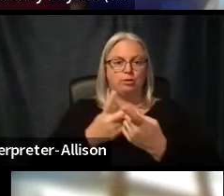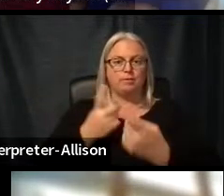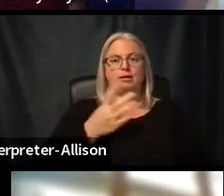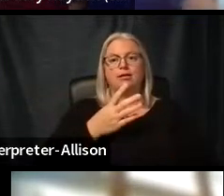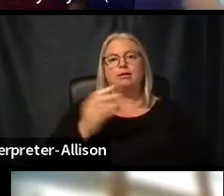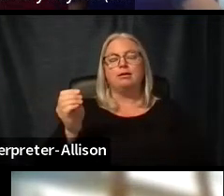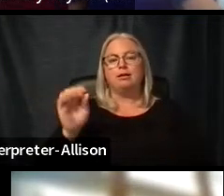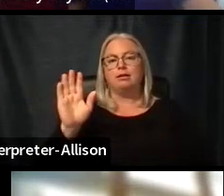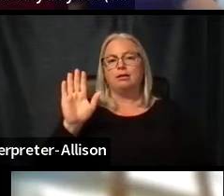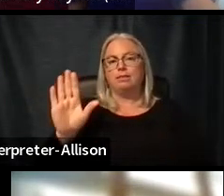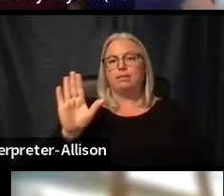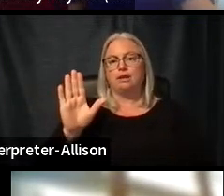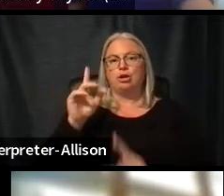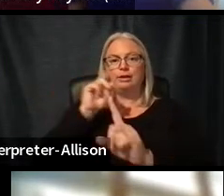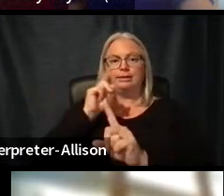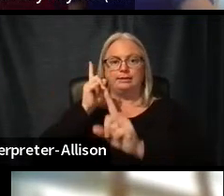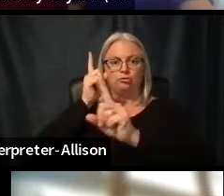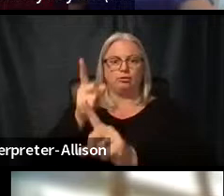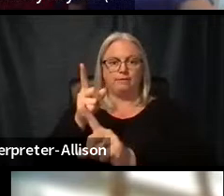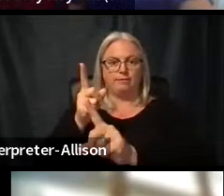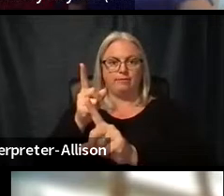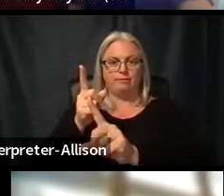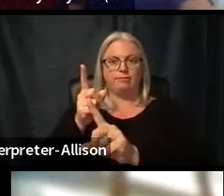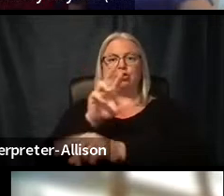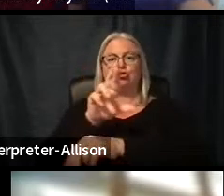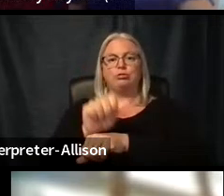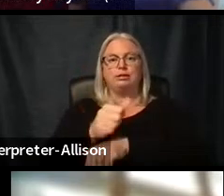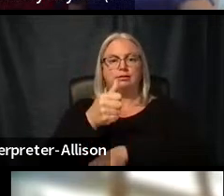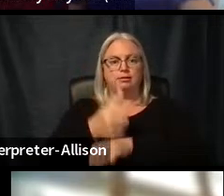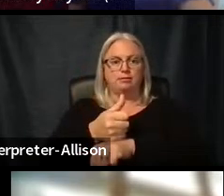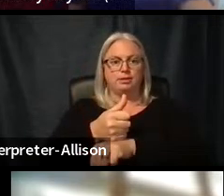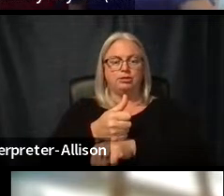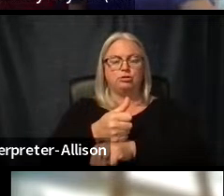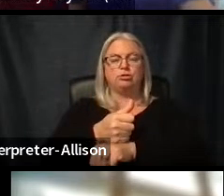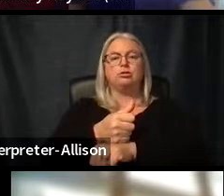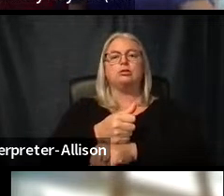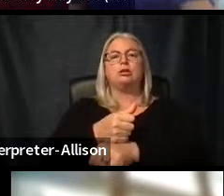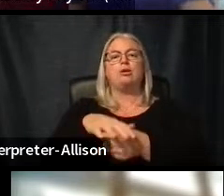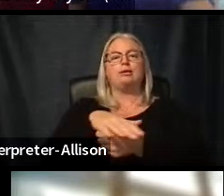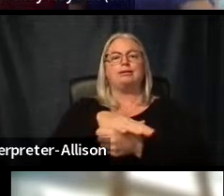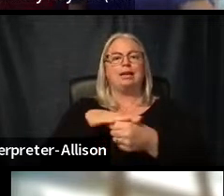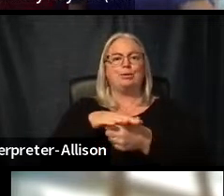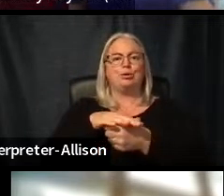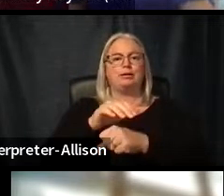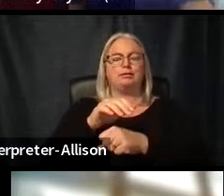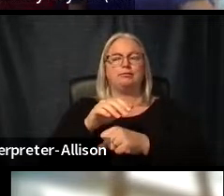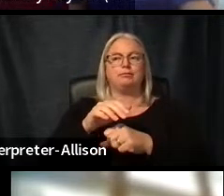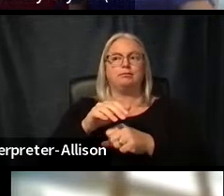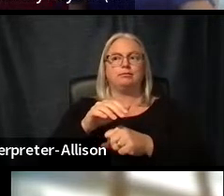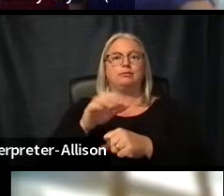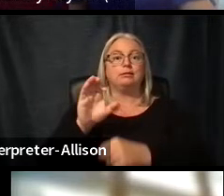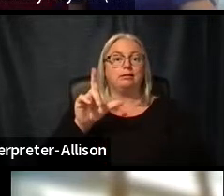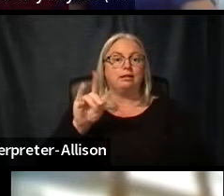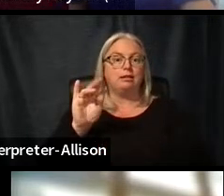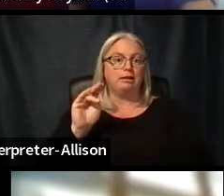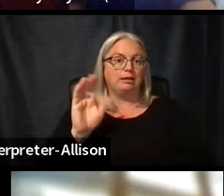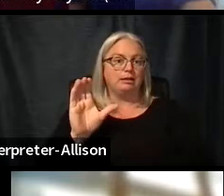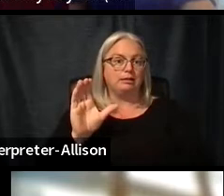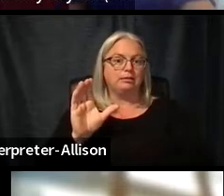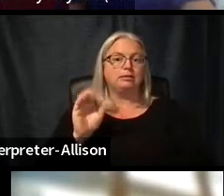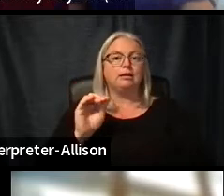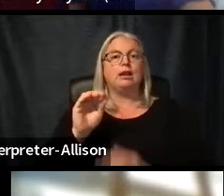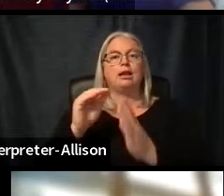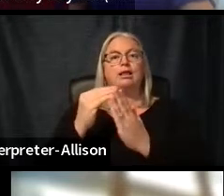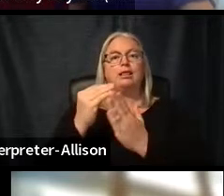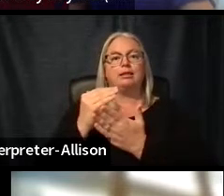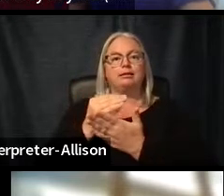their initiative have reestablished our neighborhood-based clinics. And I listed